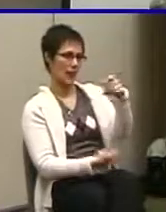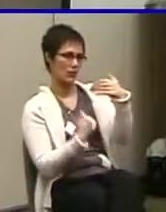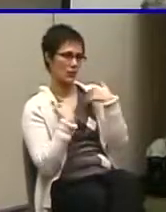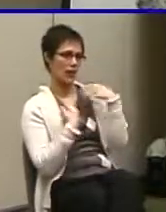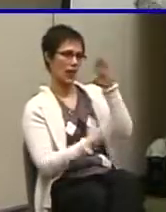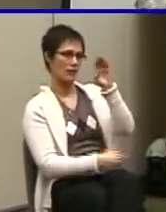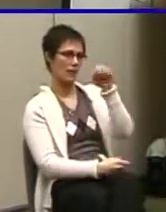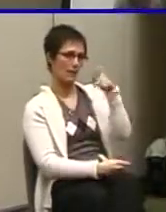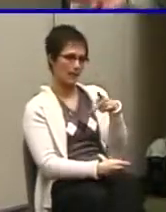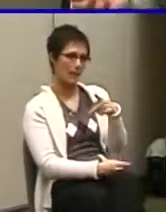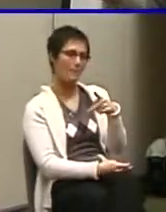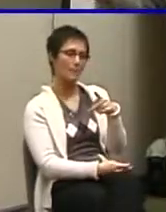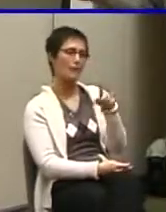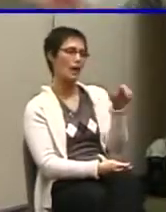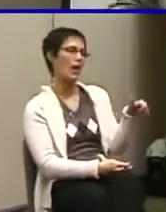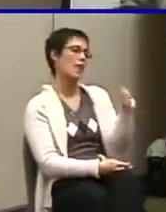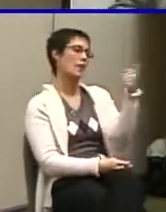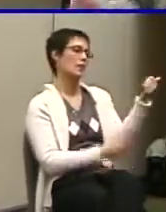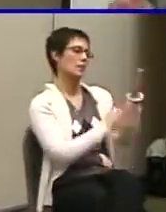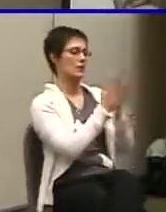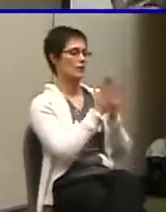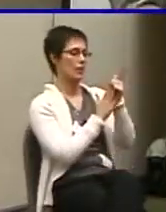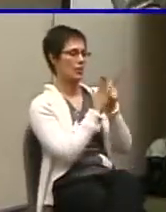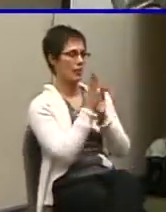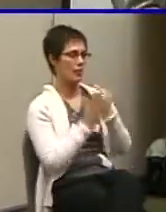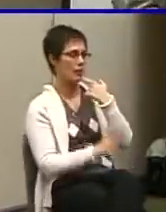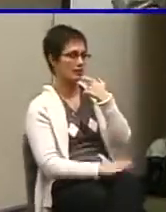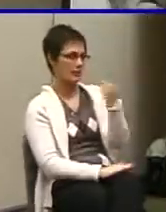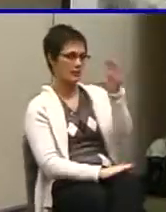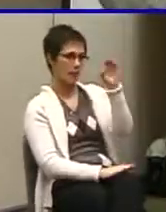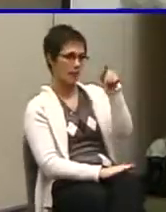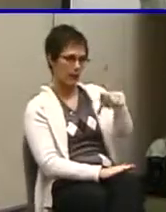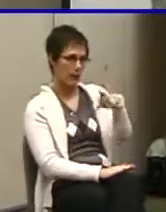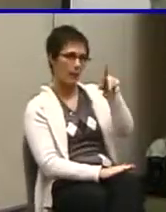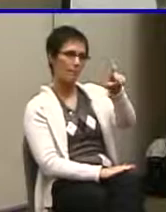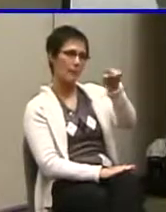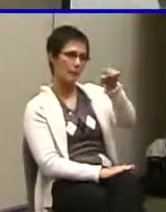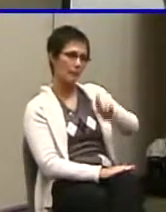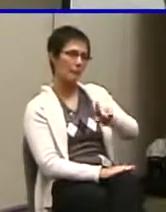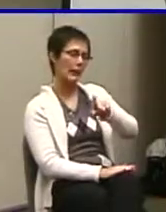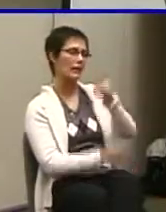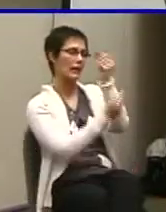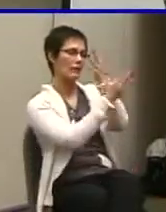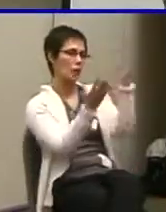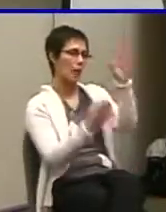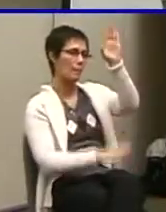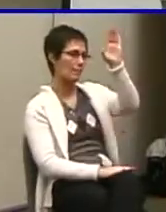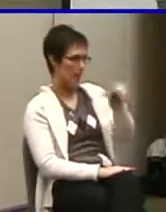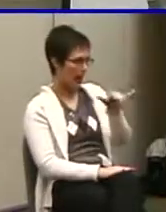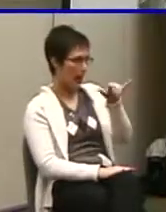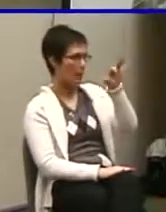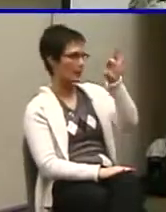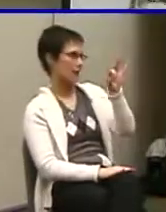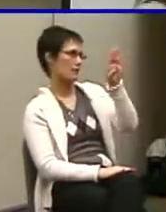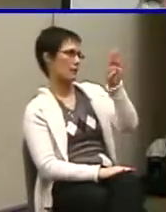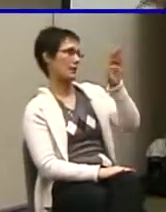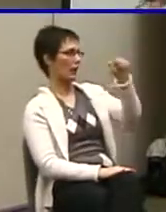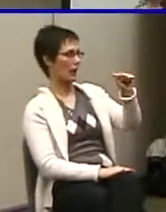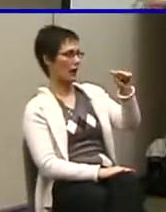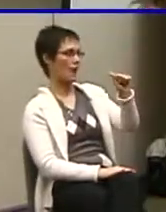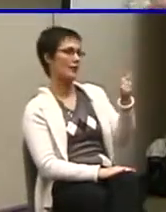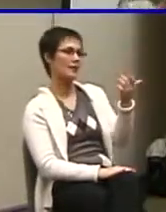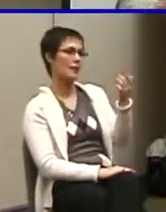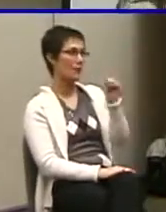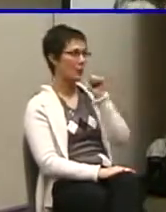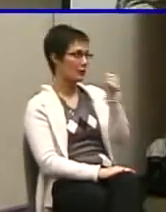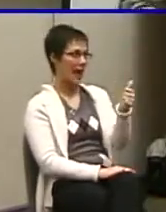Elsewhere in the law it says the BIP is supposed to be informed by a functional assessment of behavior, but it's not in the same paragraph. And so oftentimes